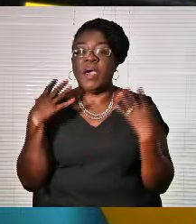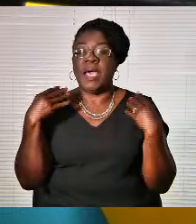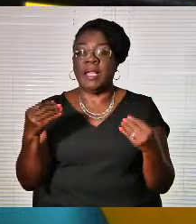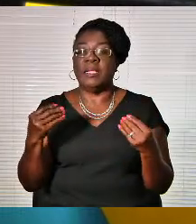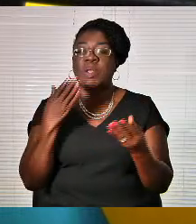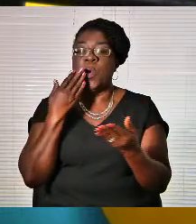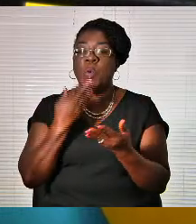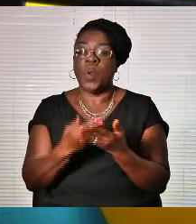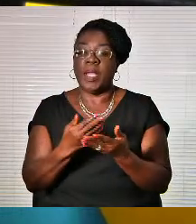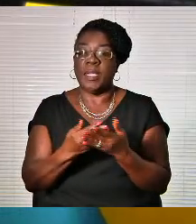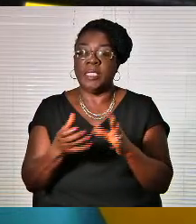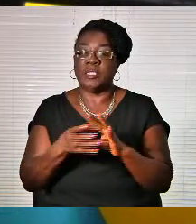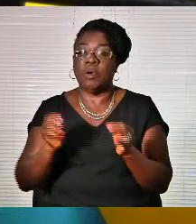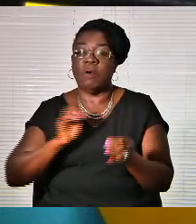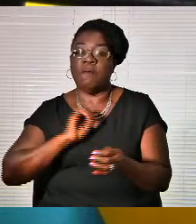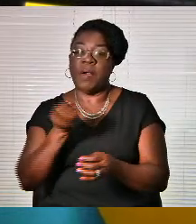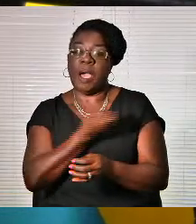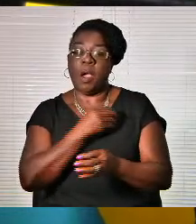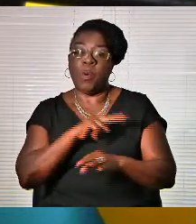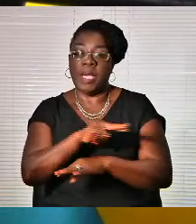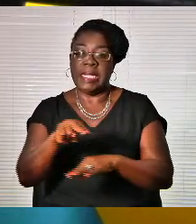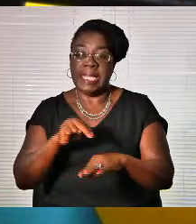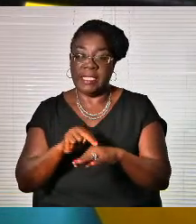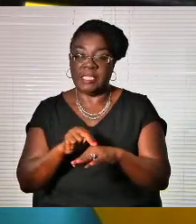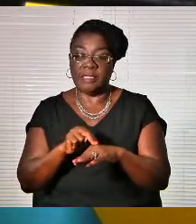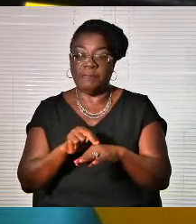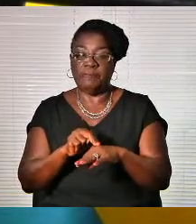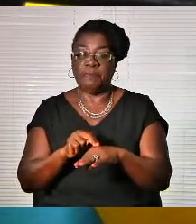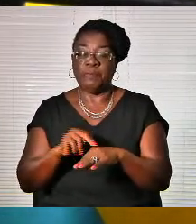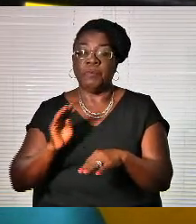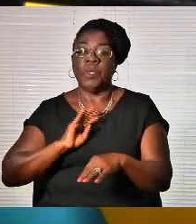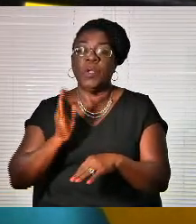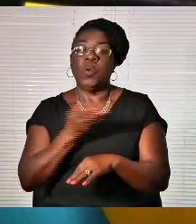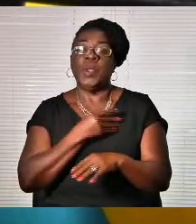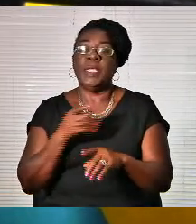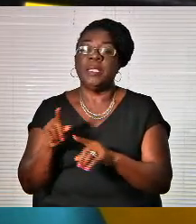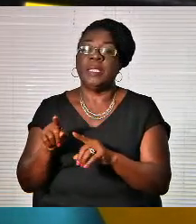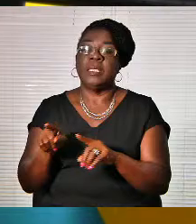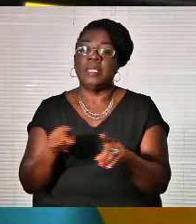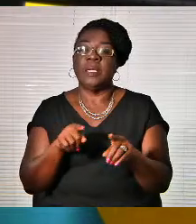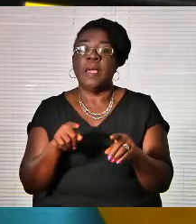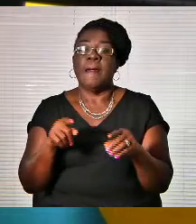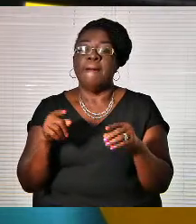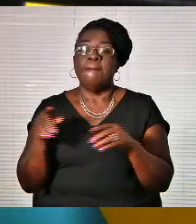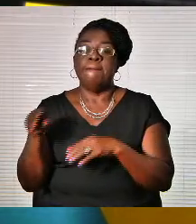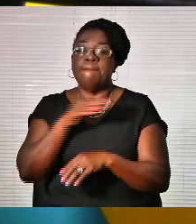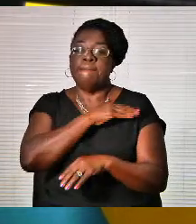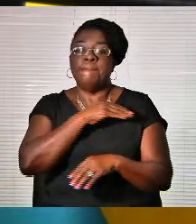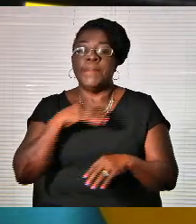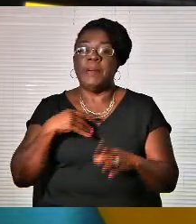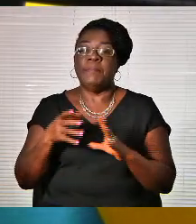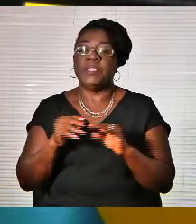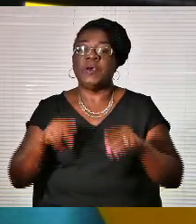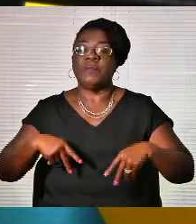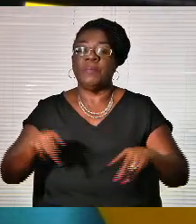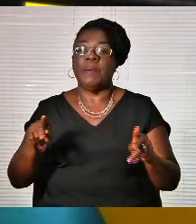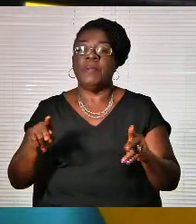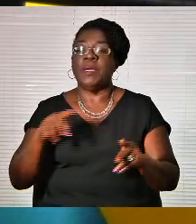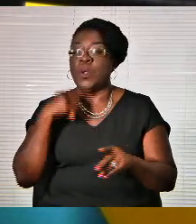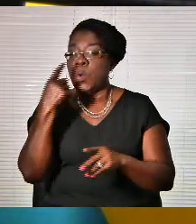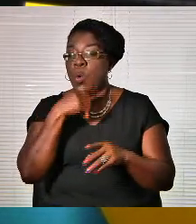of our nation. We thank those members of the public who continually pray for